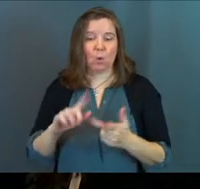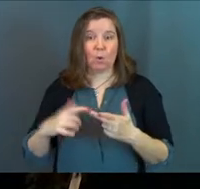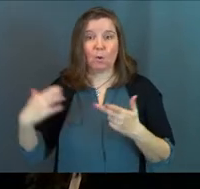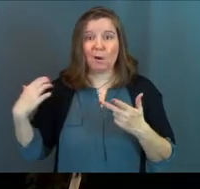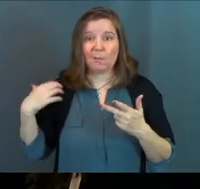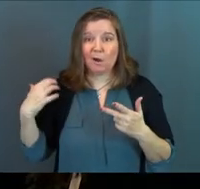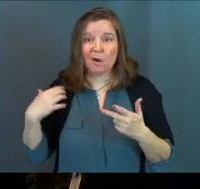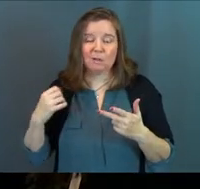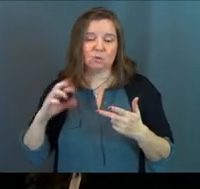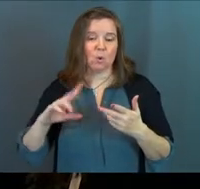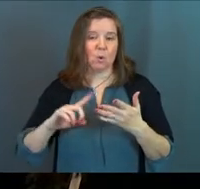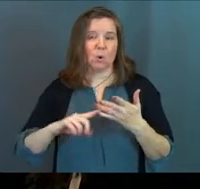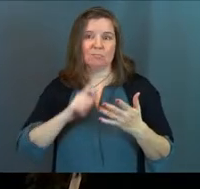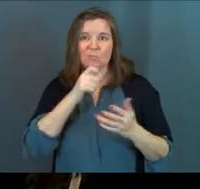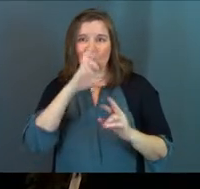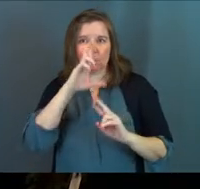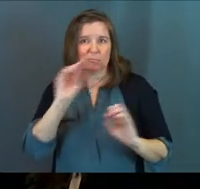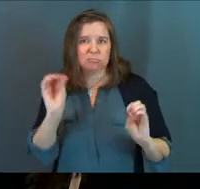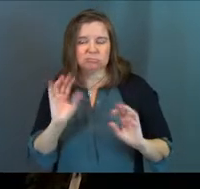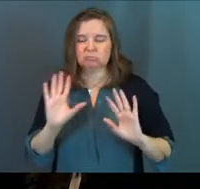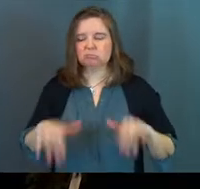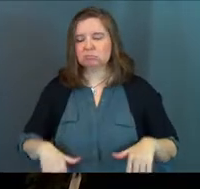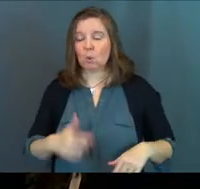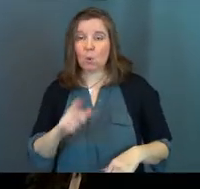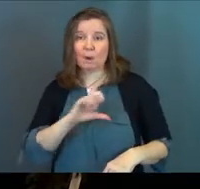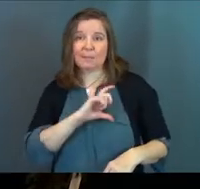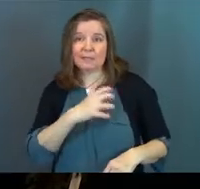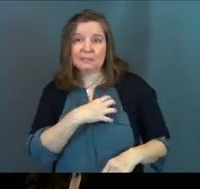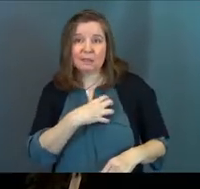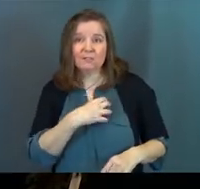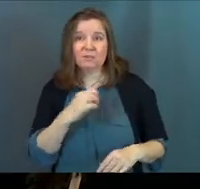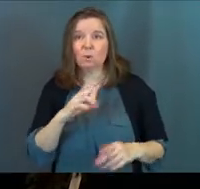a boss correctly or a police